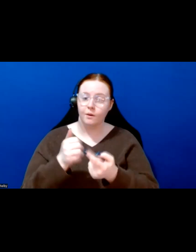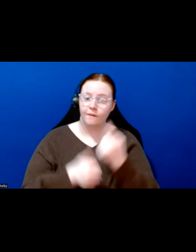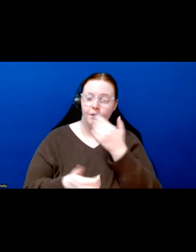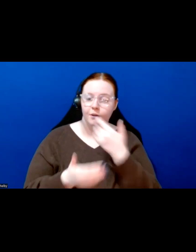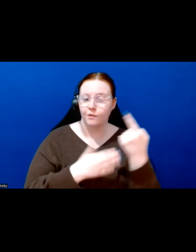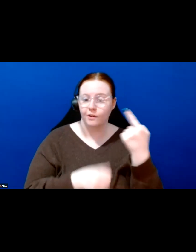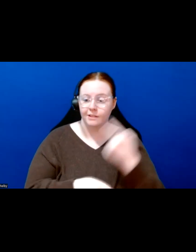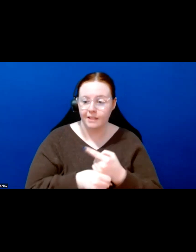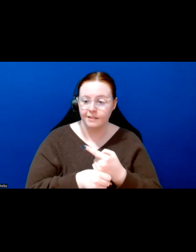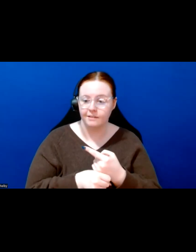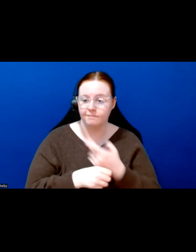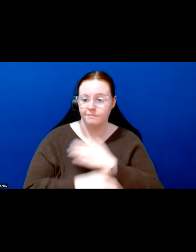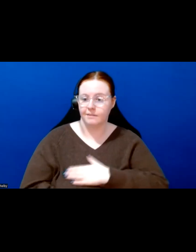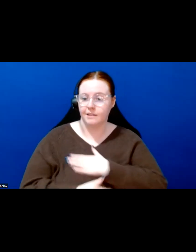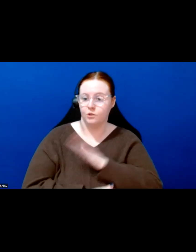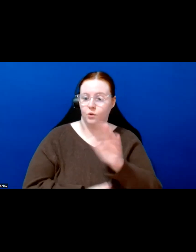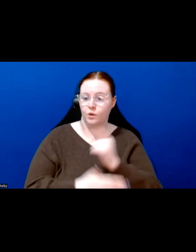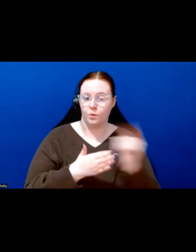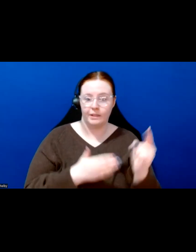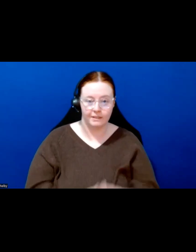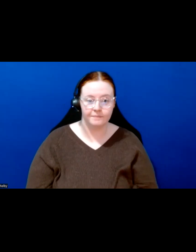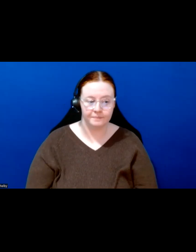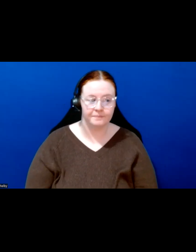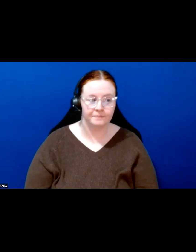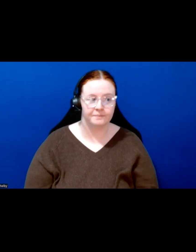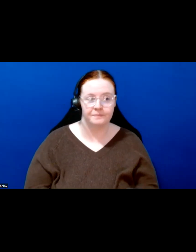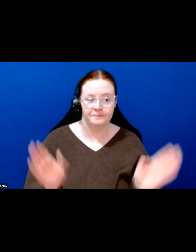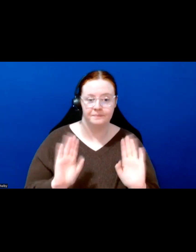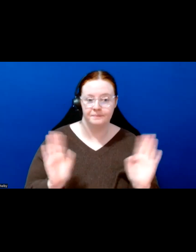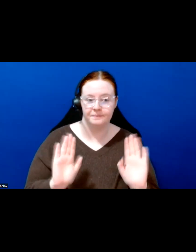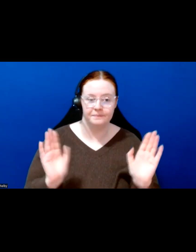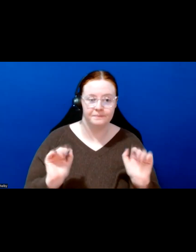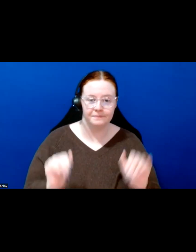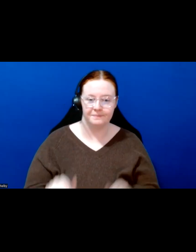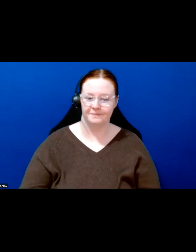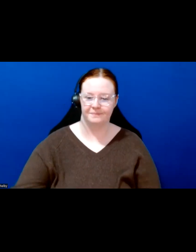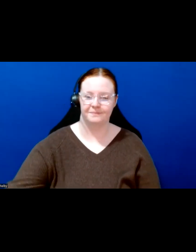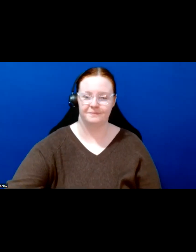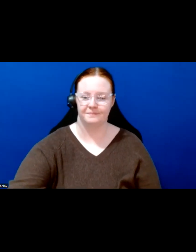great day and enjoy the rest of your week. Bye. See you in the office.